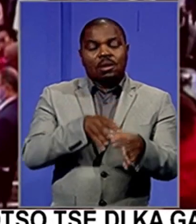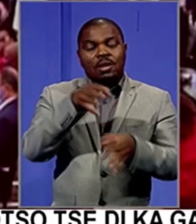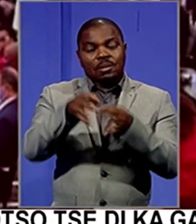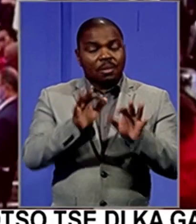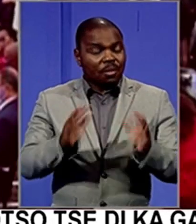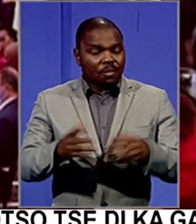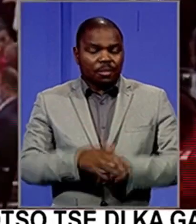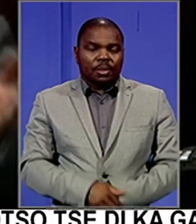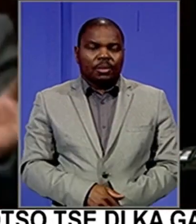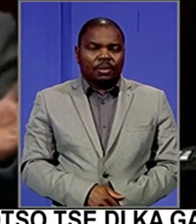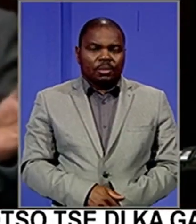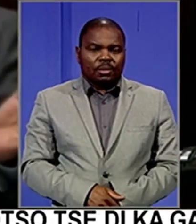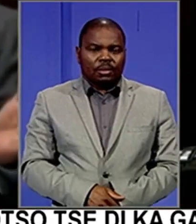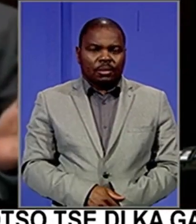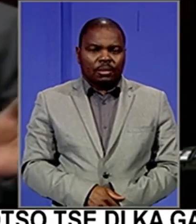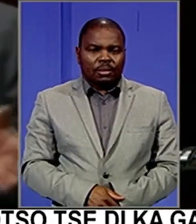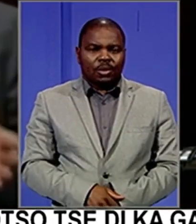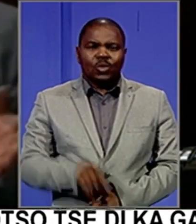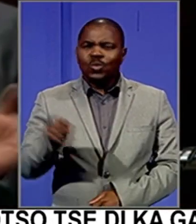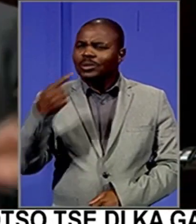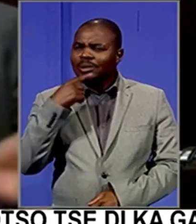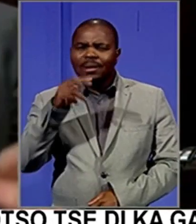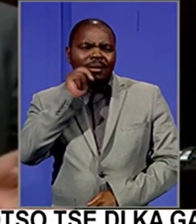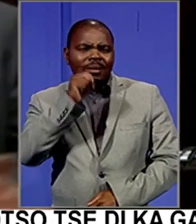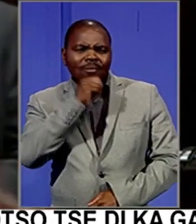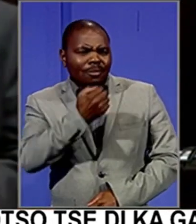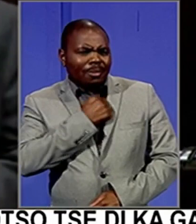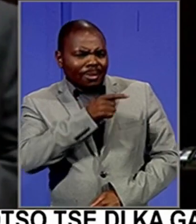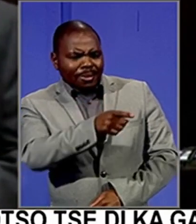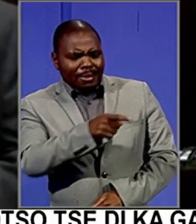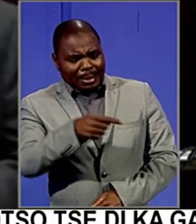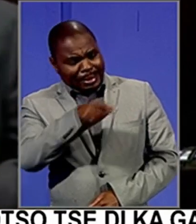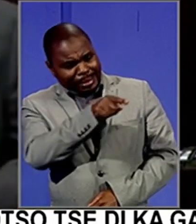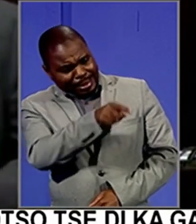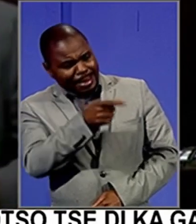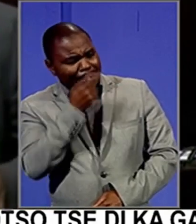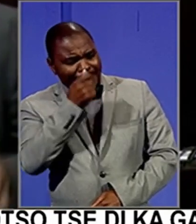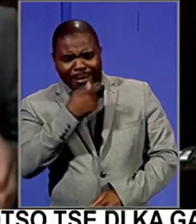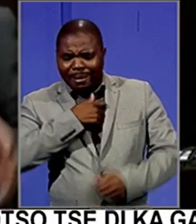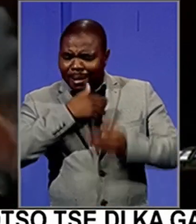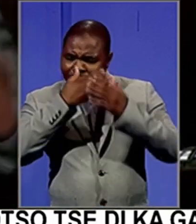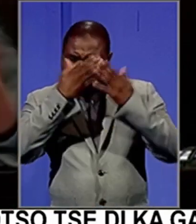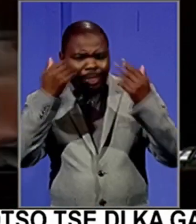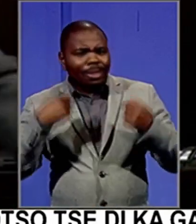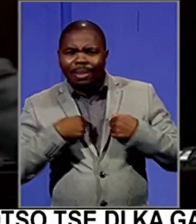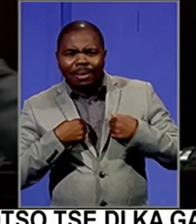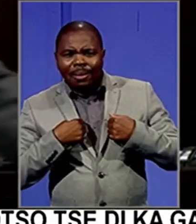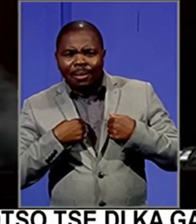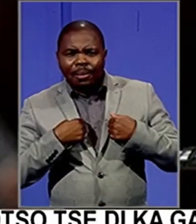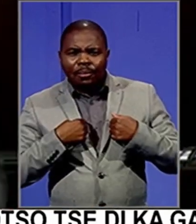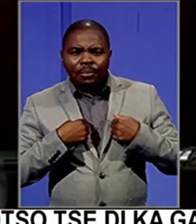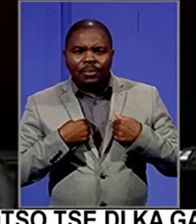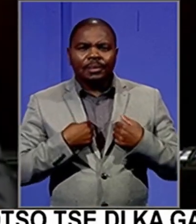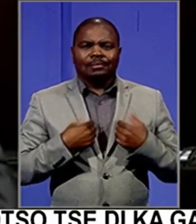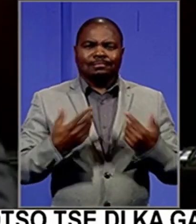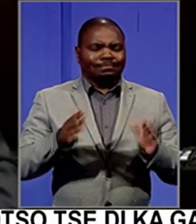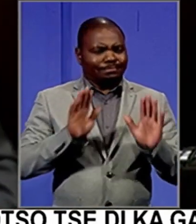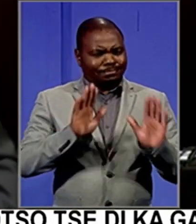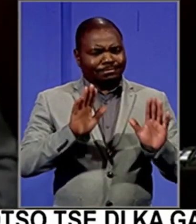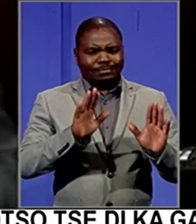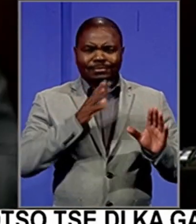jaana. No, you keep saying my nephew. I don't even know this gentleman. And so let's not even get